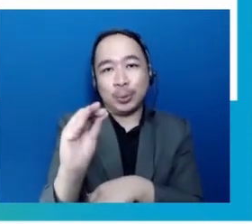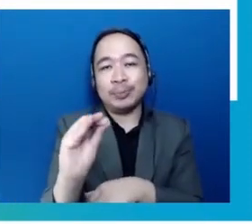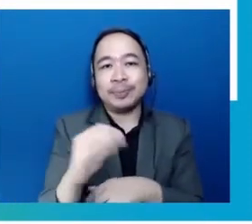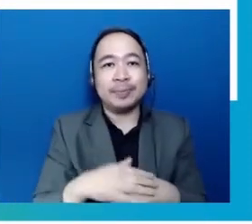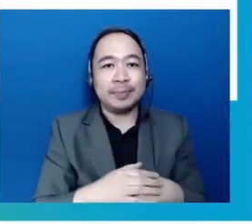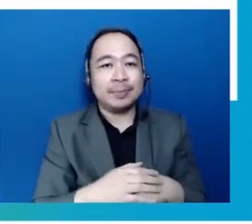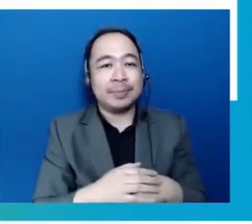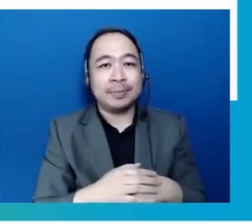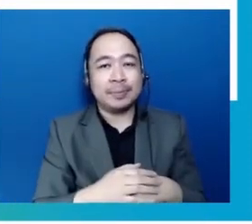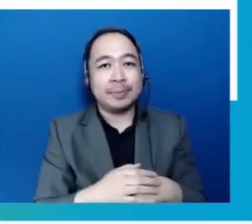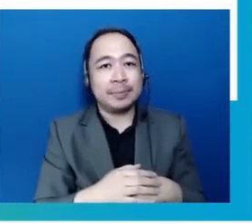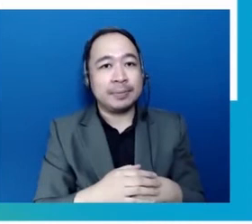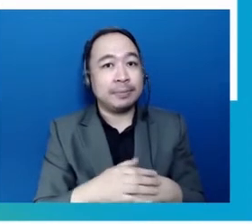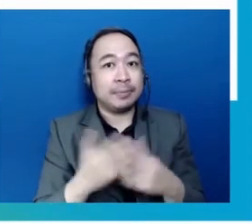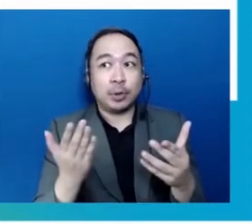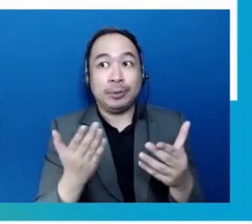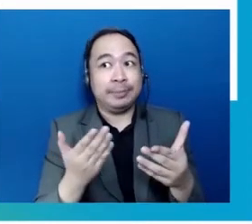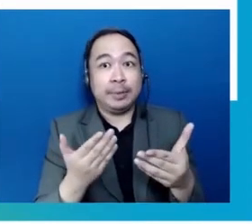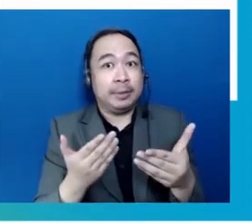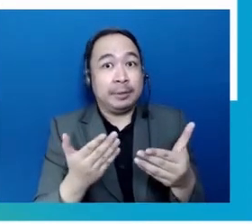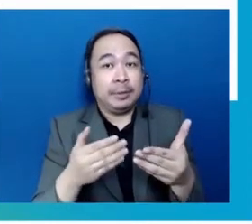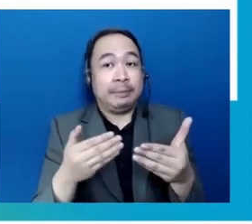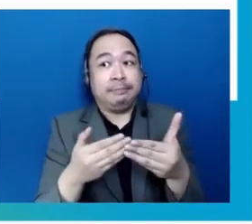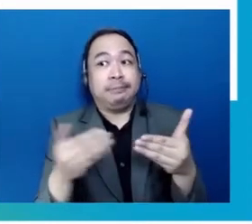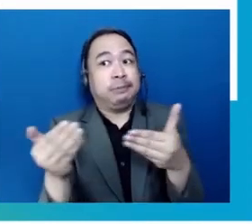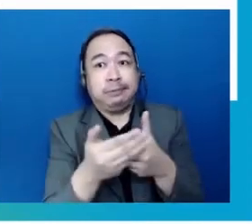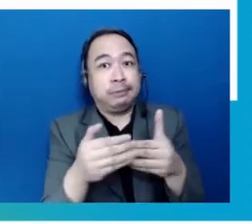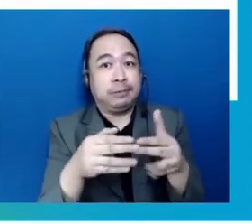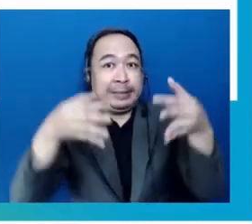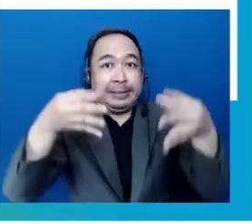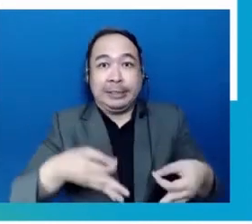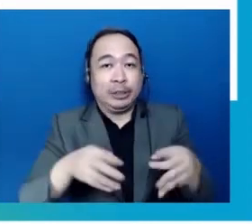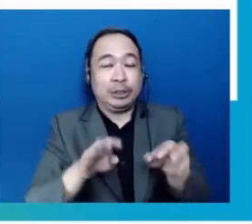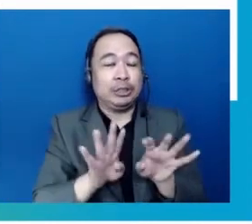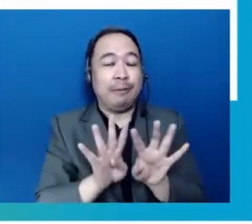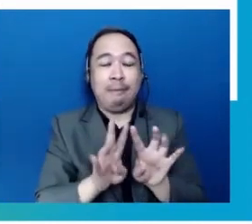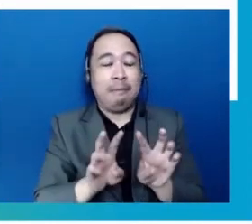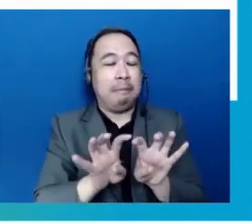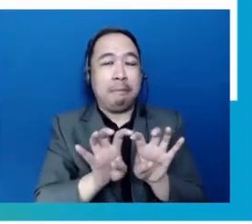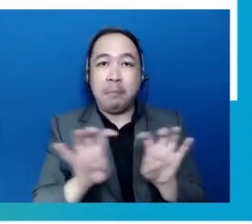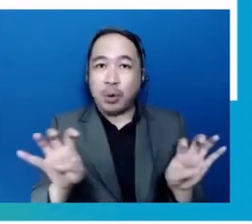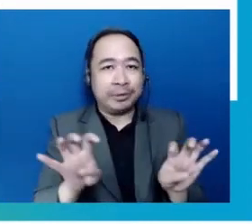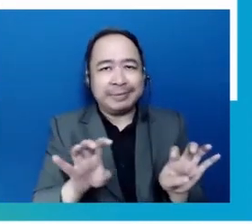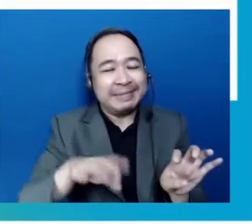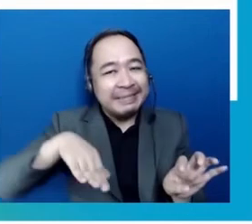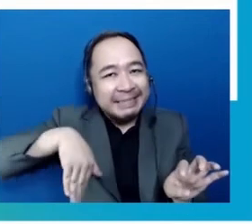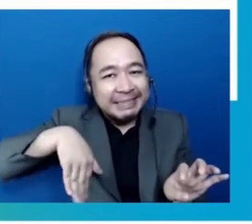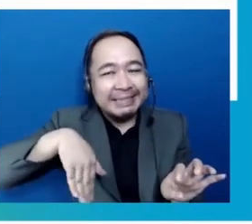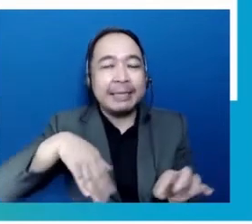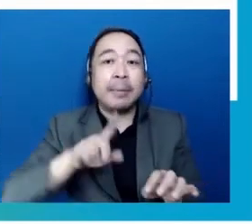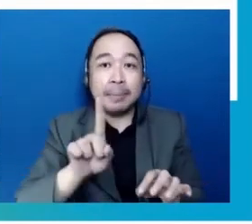want to preempt any decision of our board. We are aiming at finalizing this revision of our energy